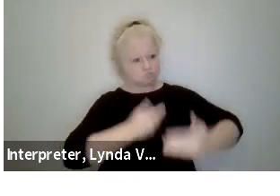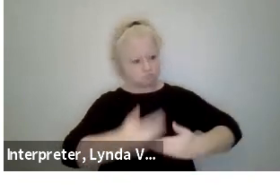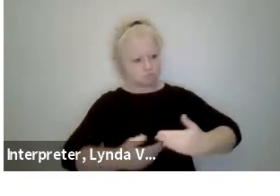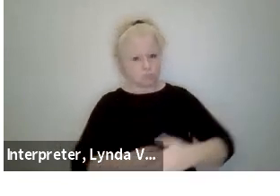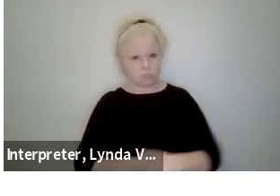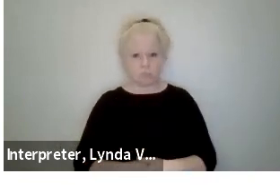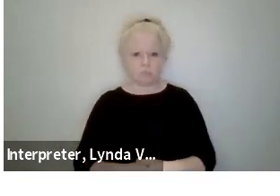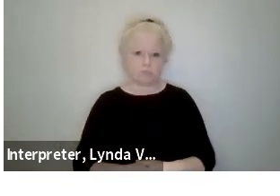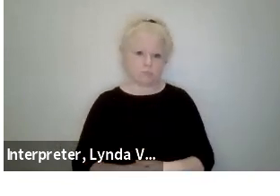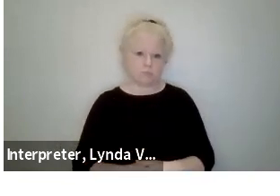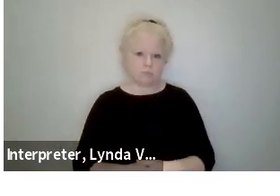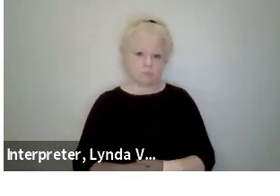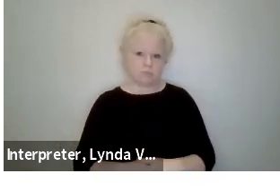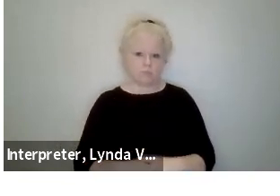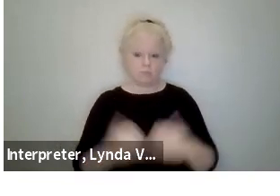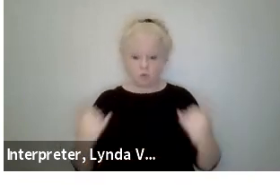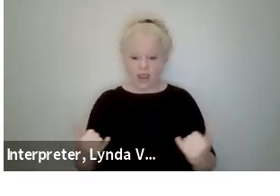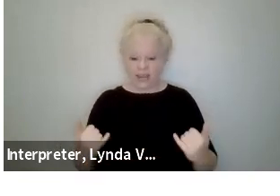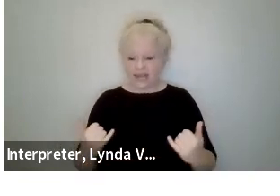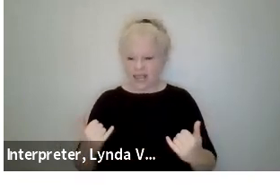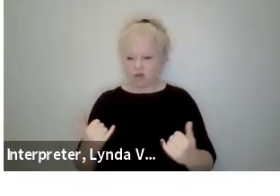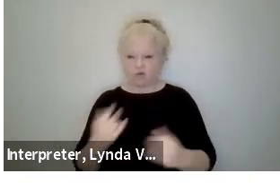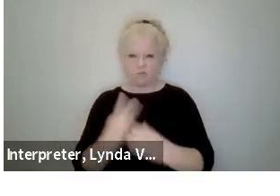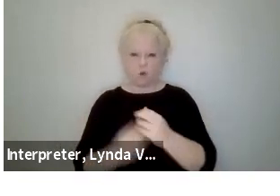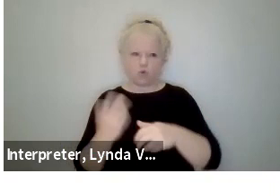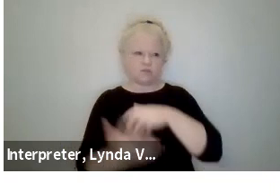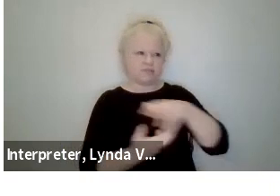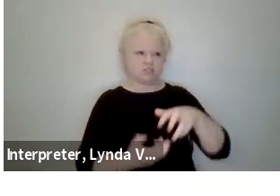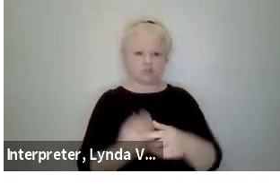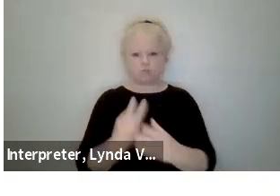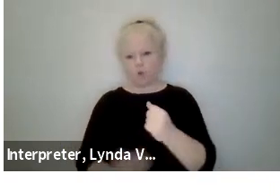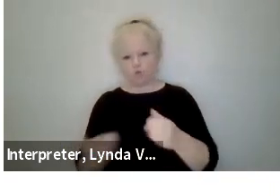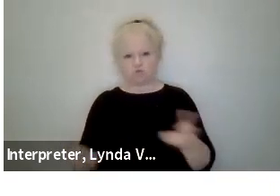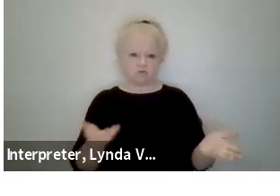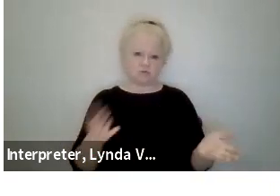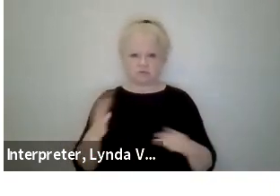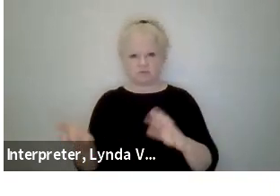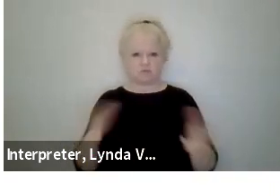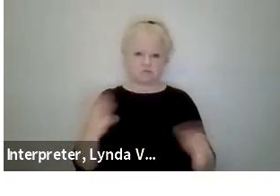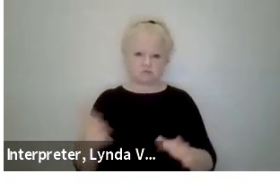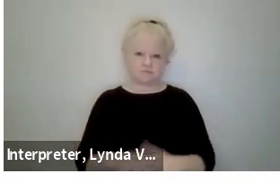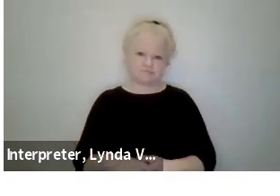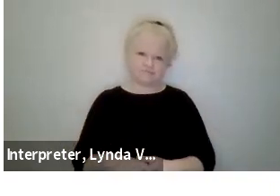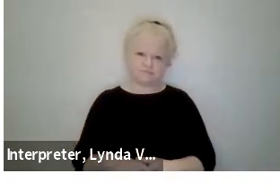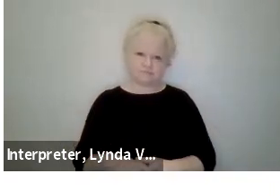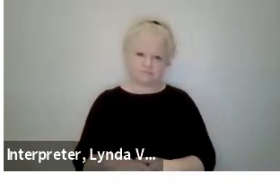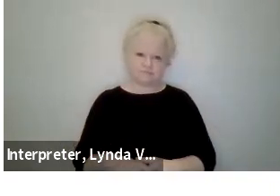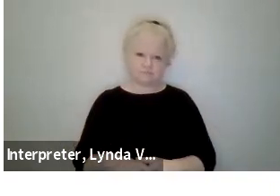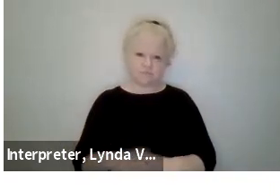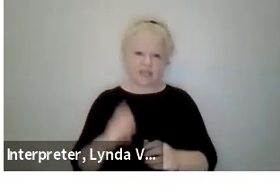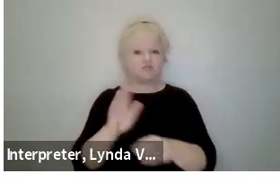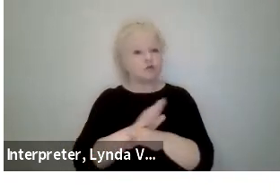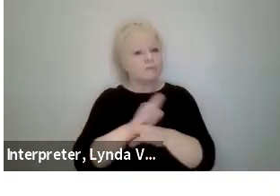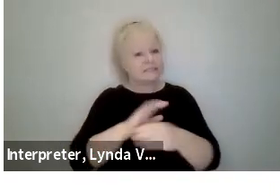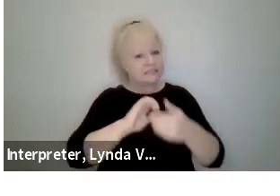right now it's kind of a mixture of both. I don't know if that answers the question, but it's really all over. And that's just for our business